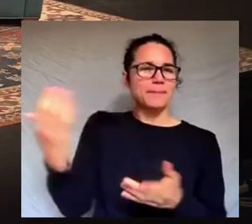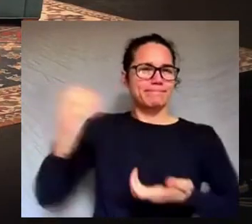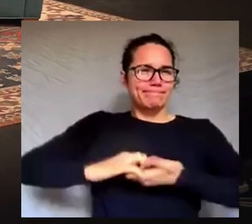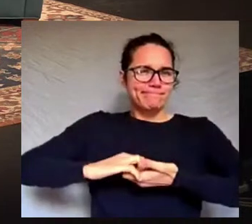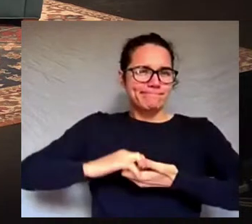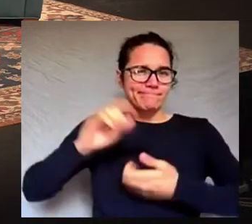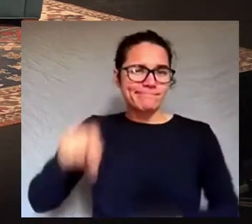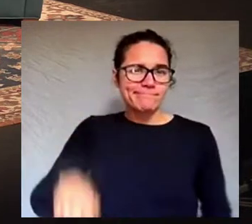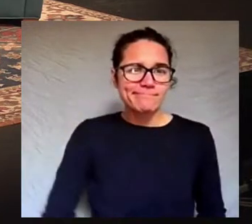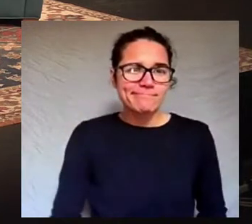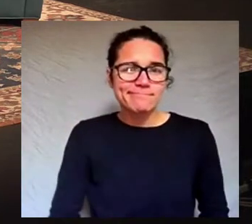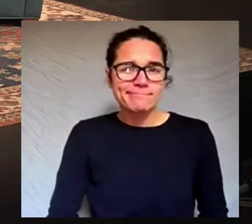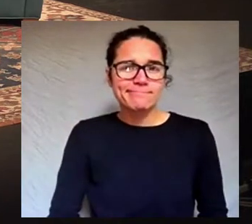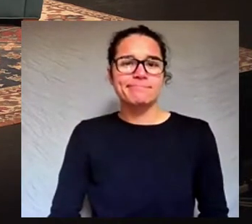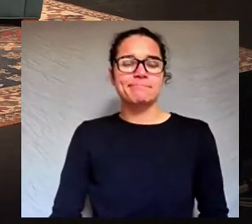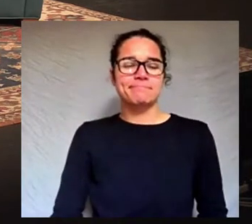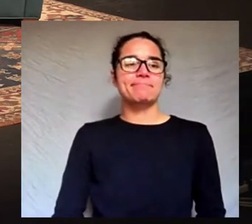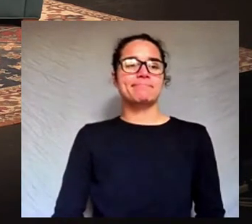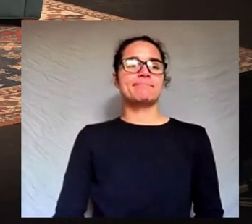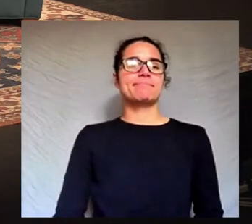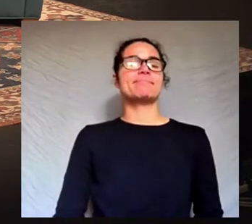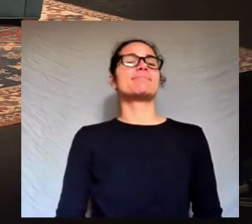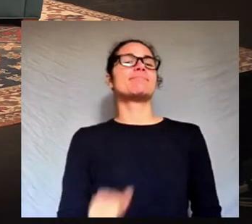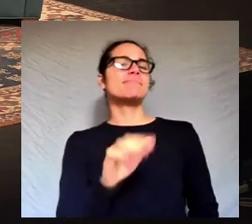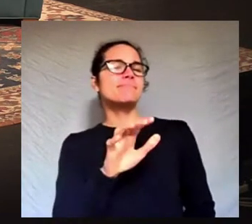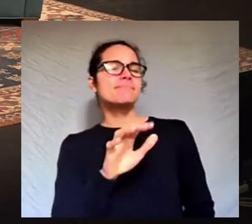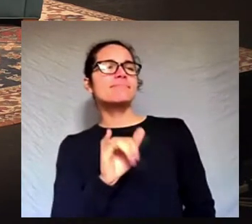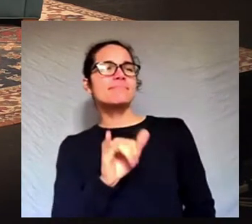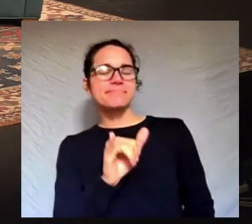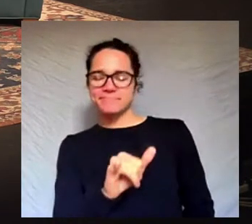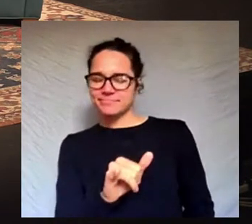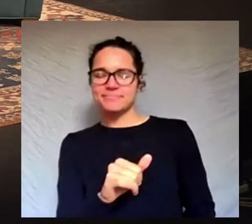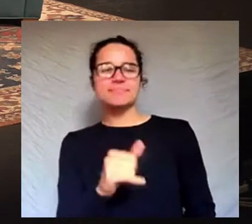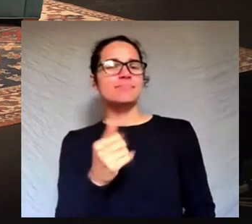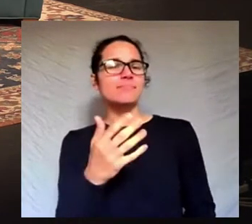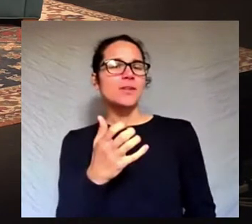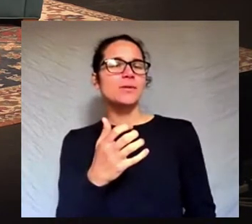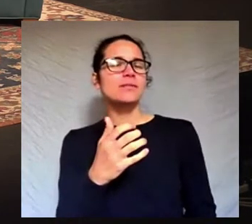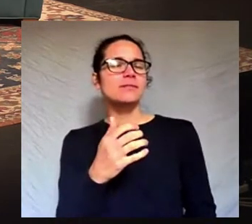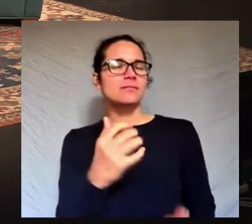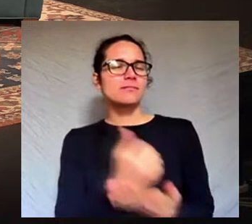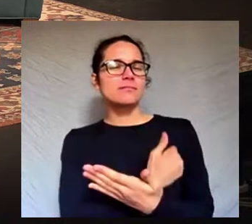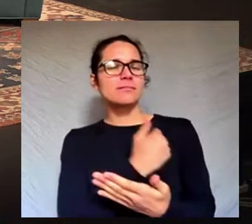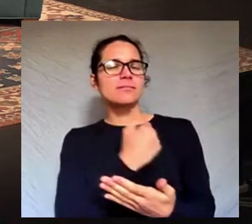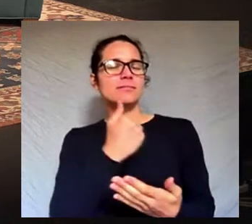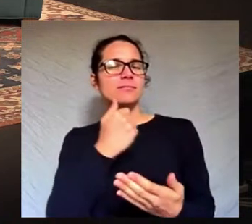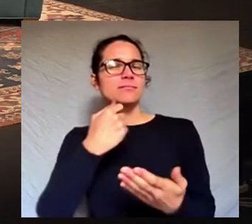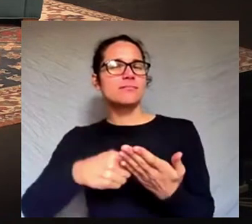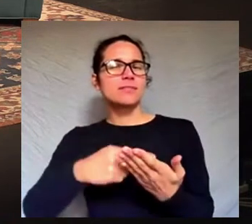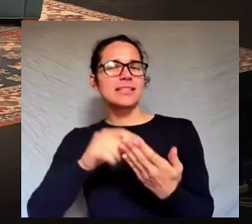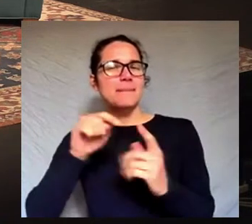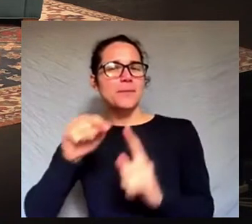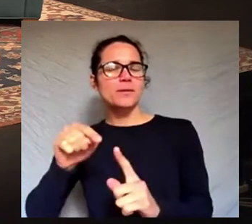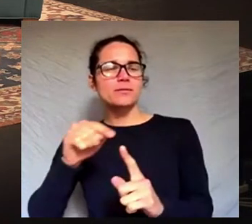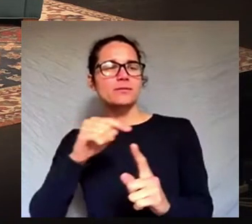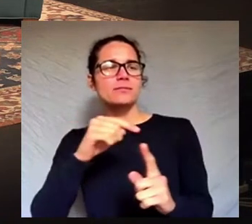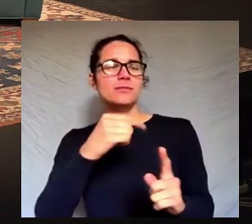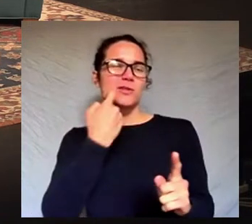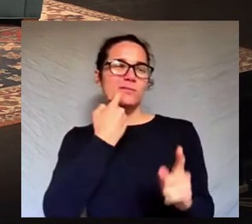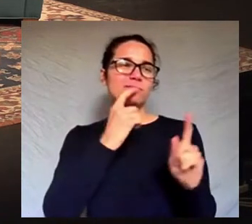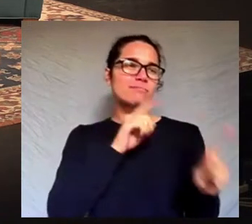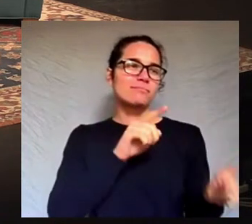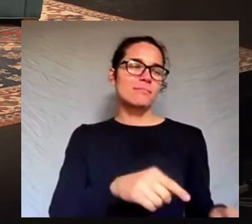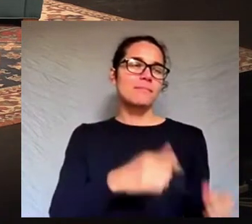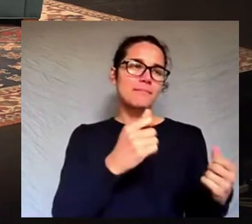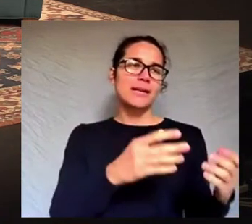I want to pivot, picking up on, you spoke actually already to a couple of questions that came from the students about